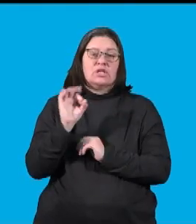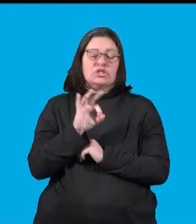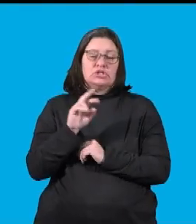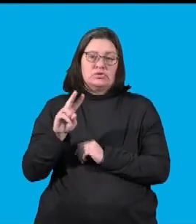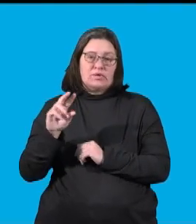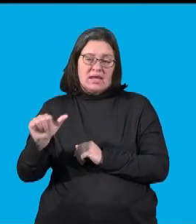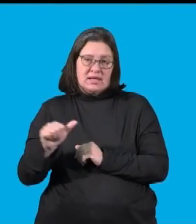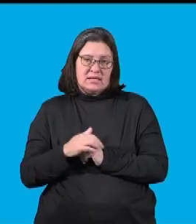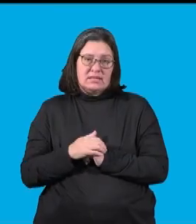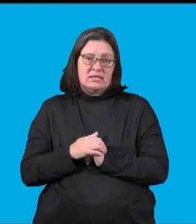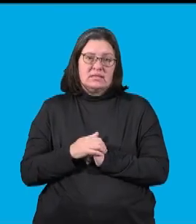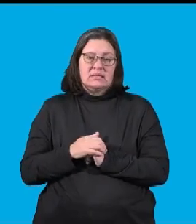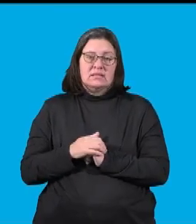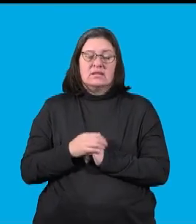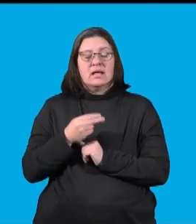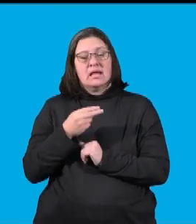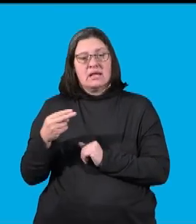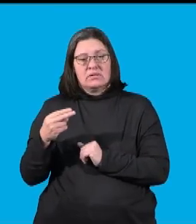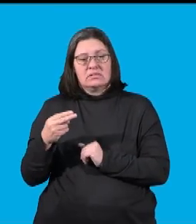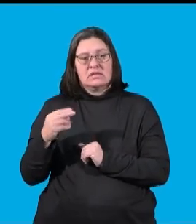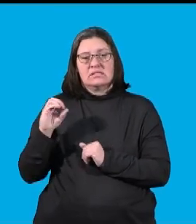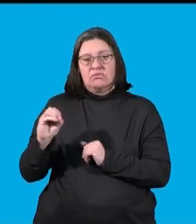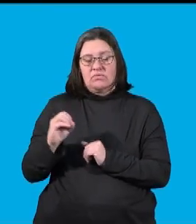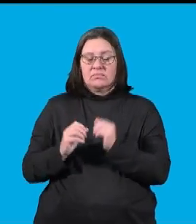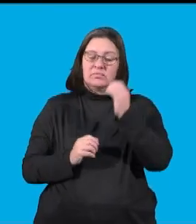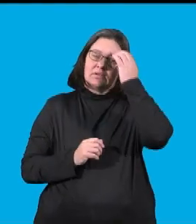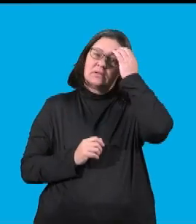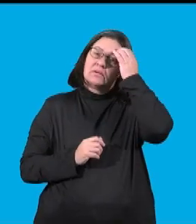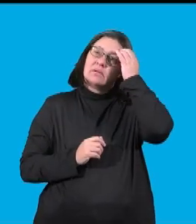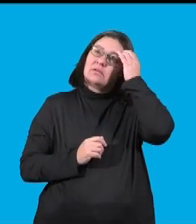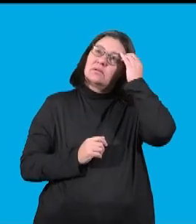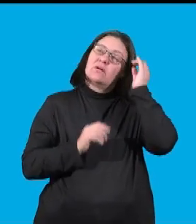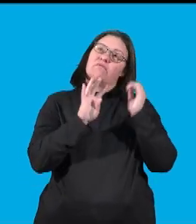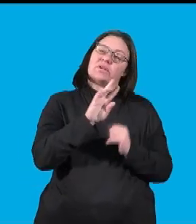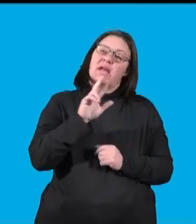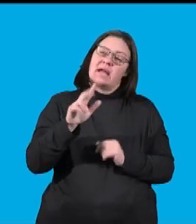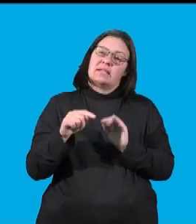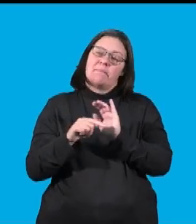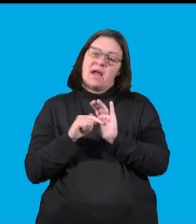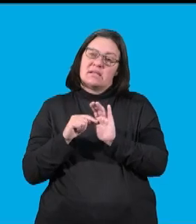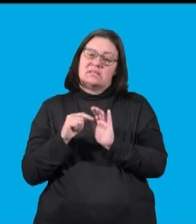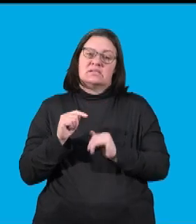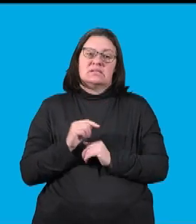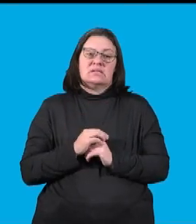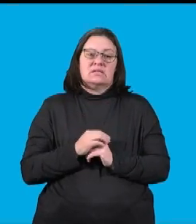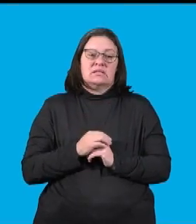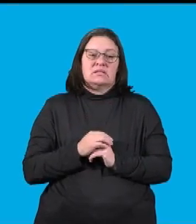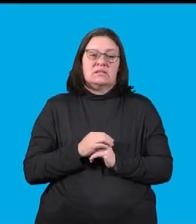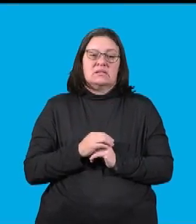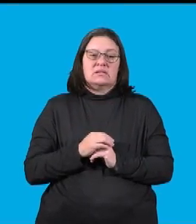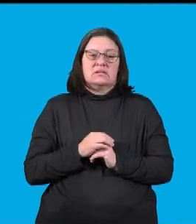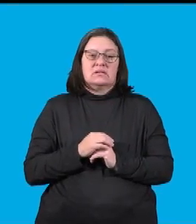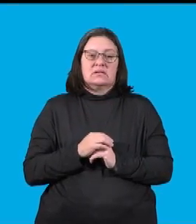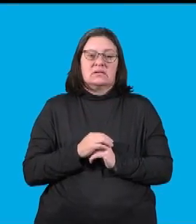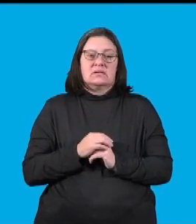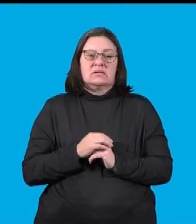minus 32a is equal to 0. 48 minus 32, that's going to